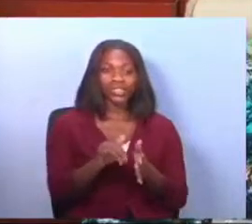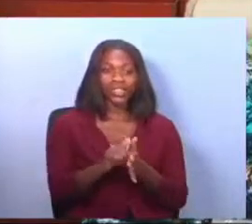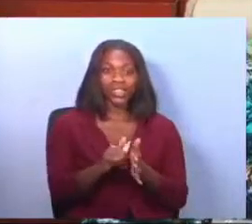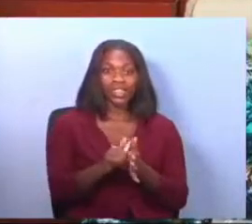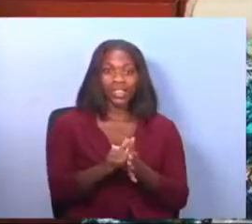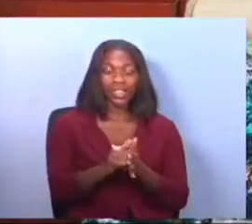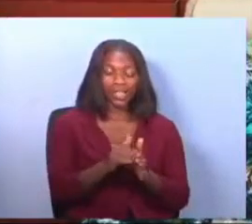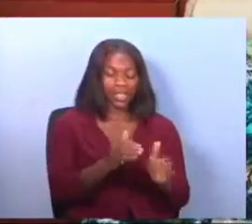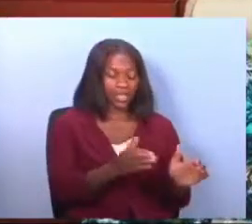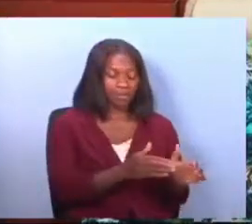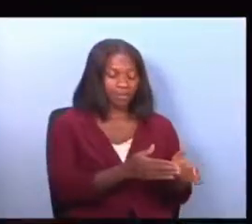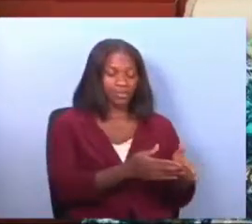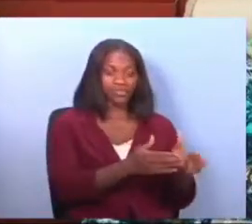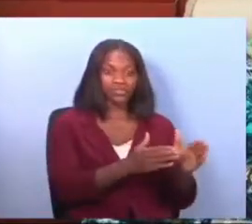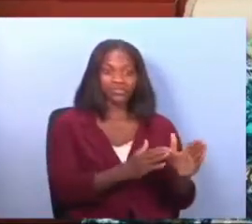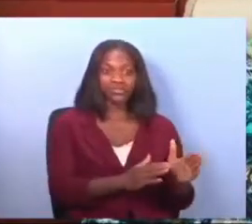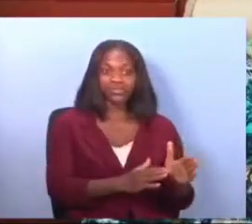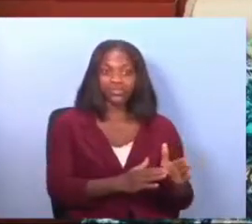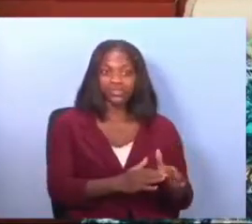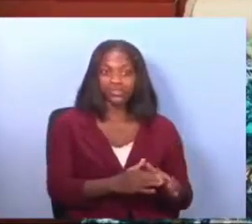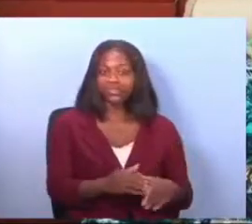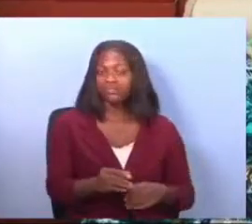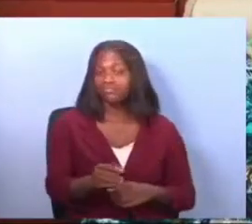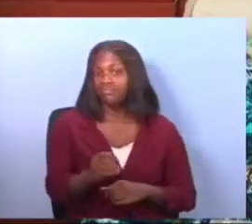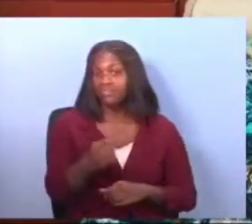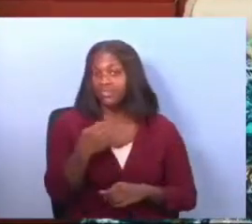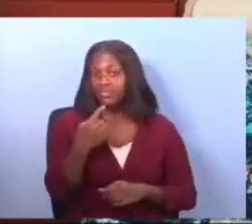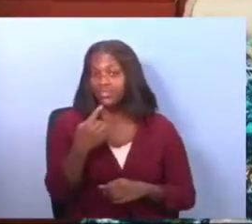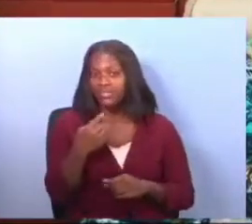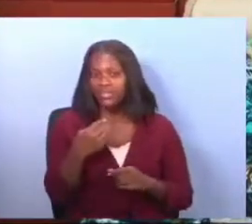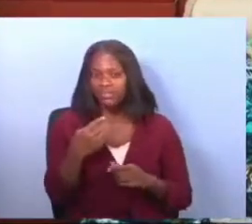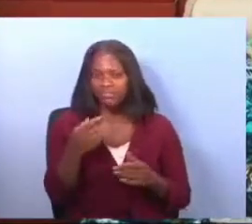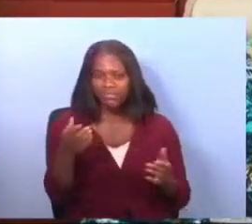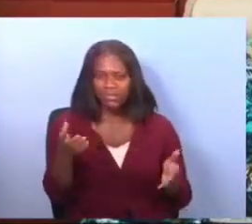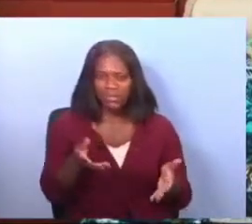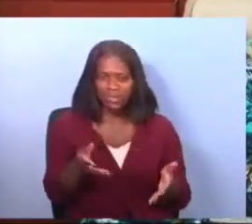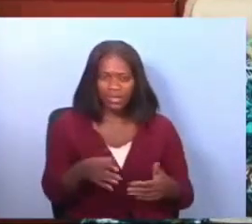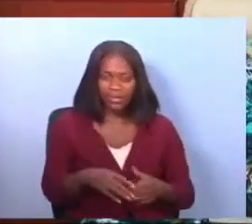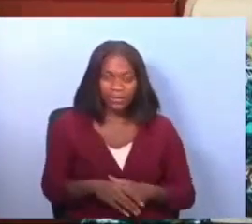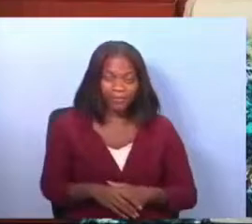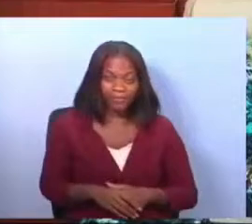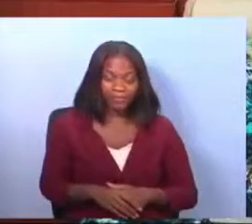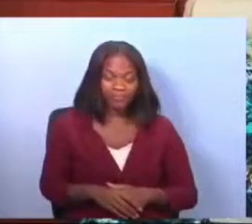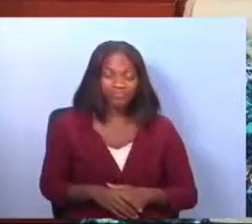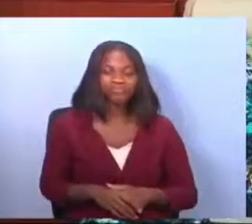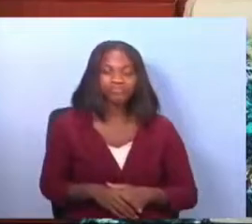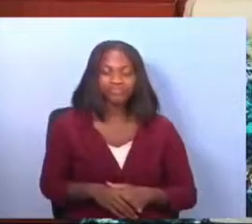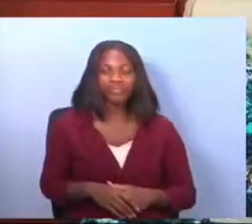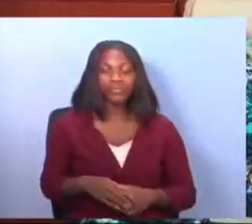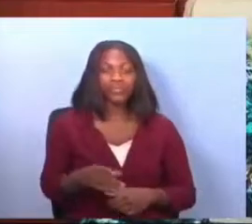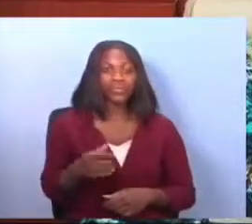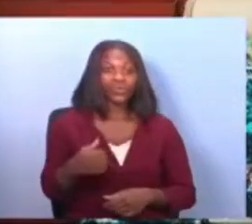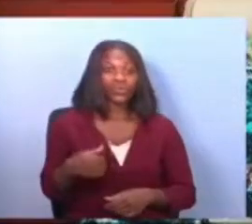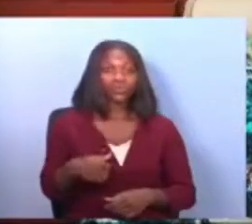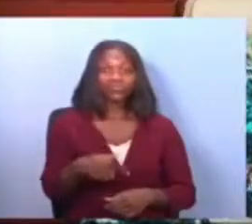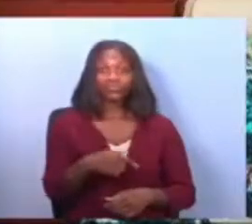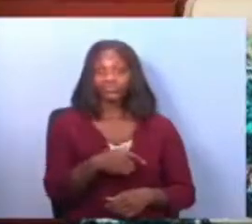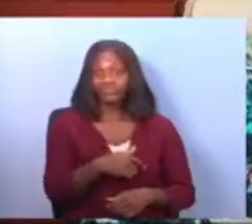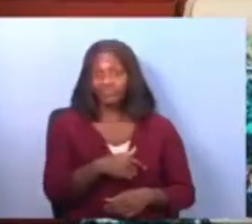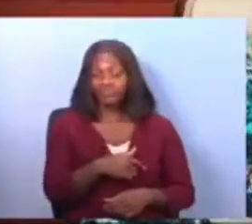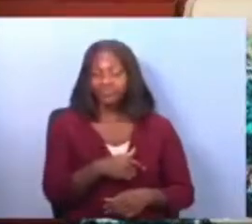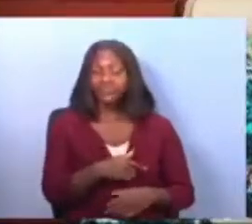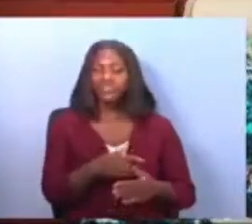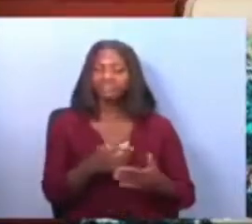leader, in his submission related in this floor. Mr. Speaker, we are guided by our